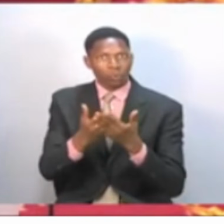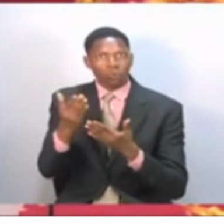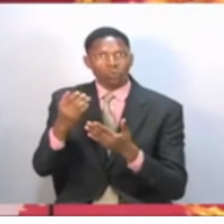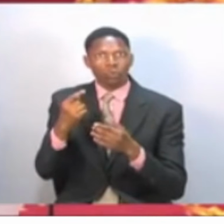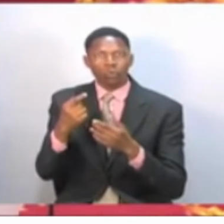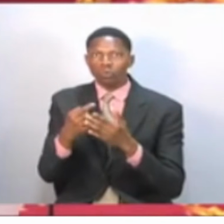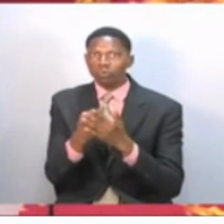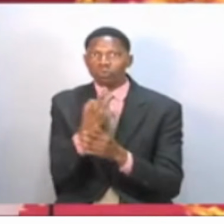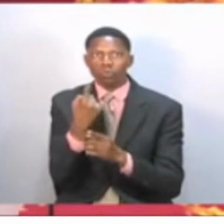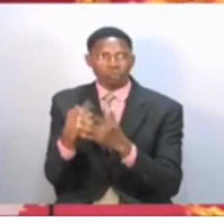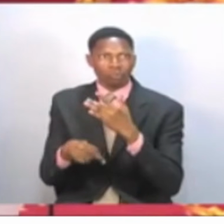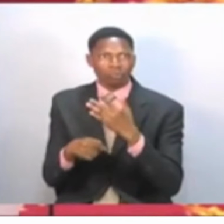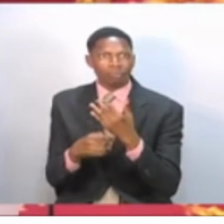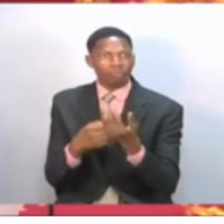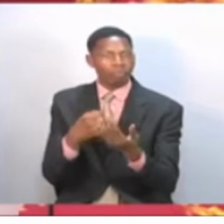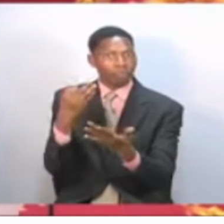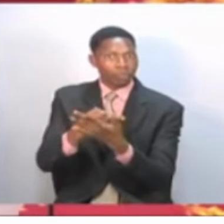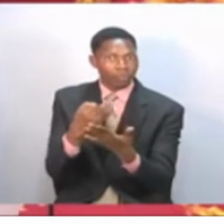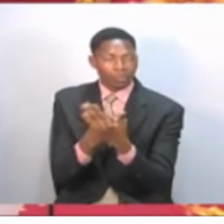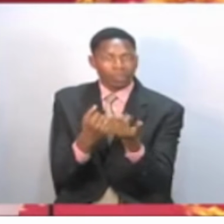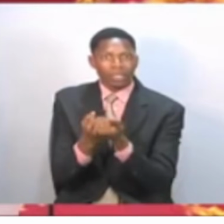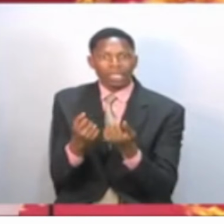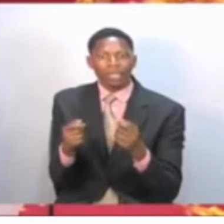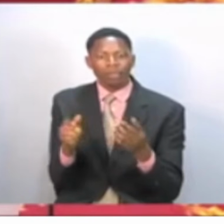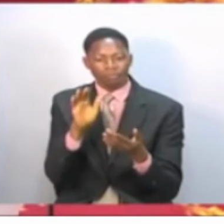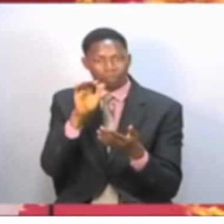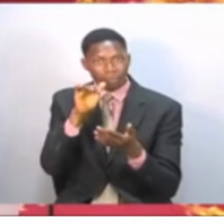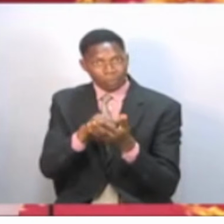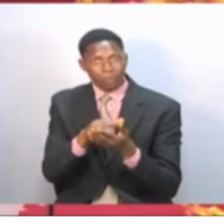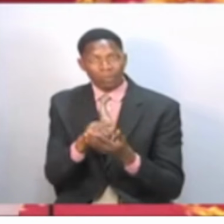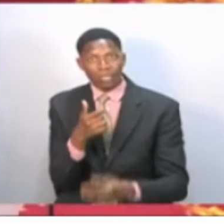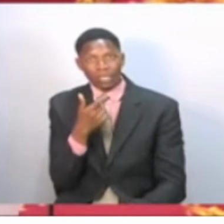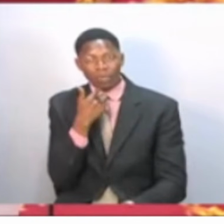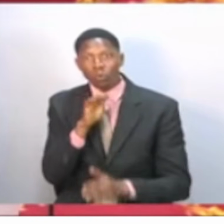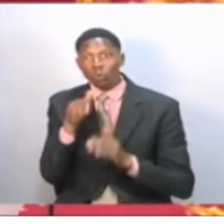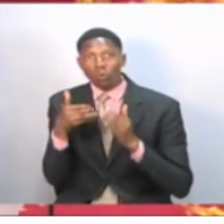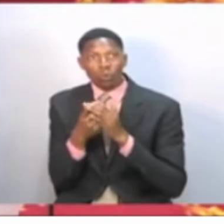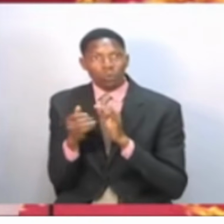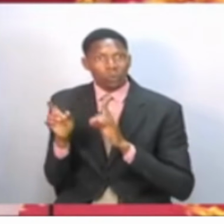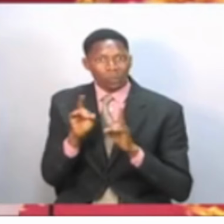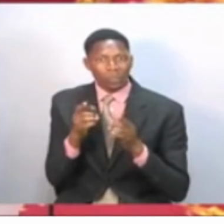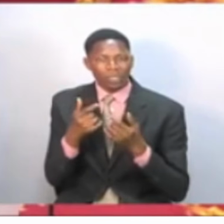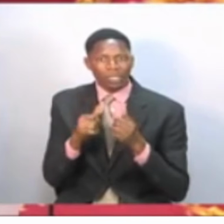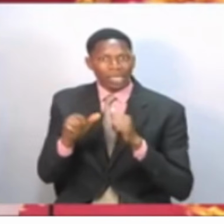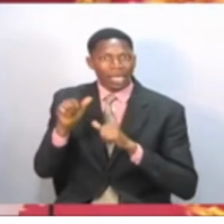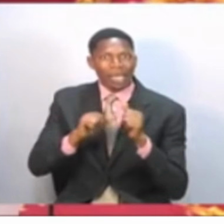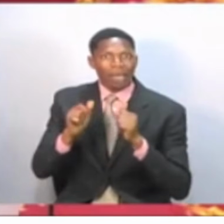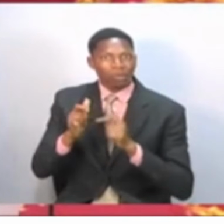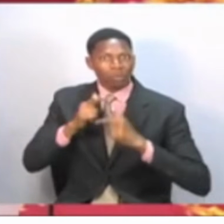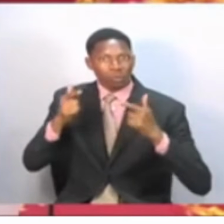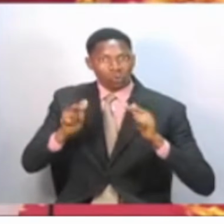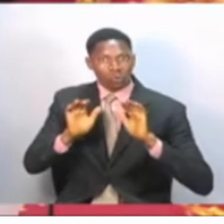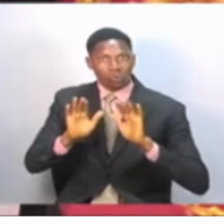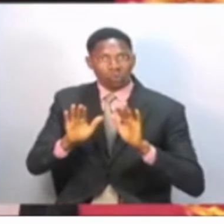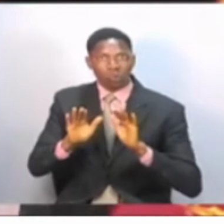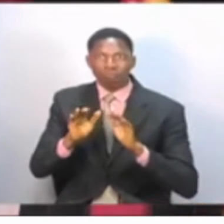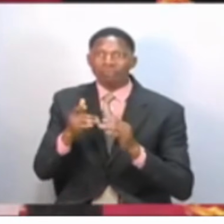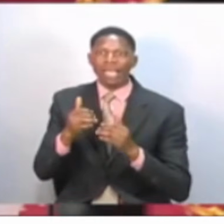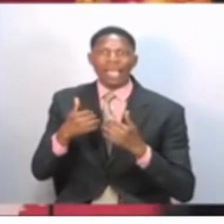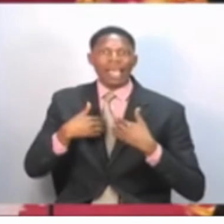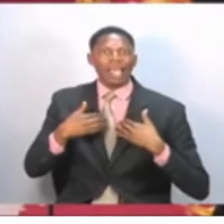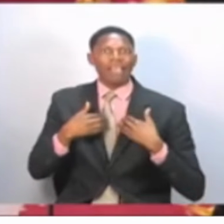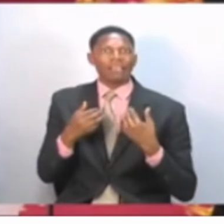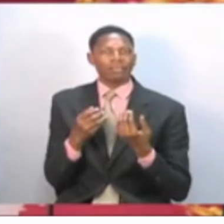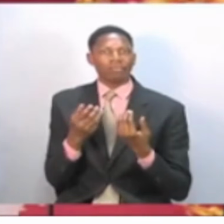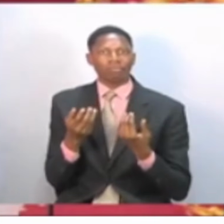bidding. Mr. Speaker, I also mentioned that all that we are doing with regard to the Big Push project are already on our website, so we are